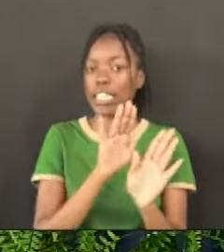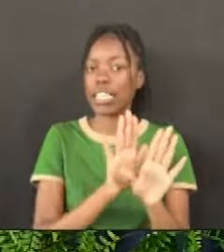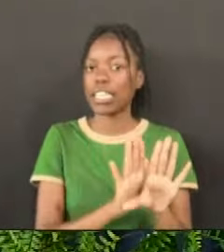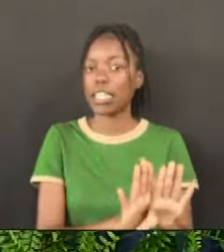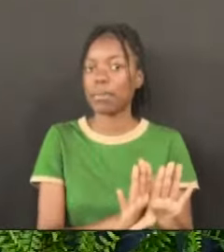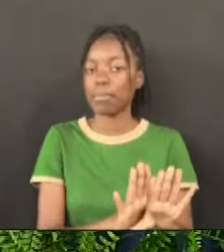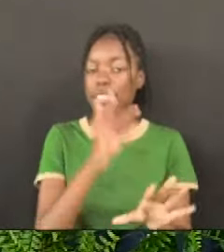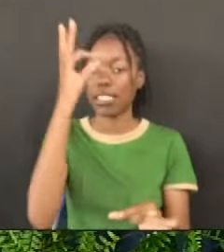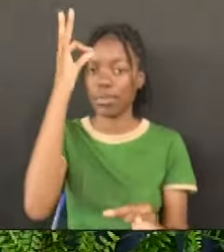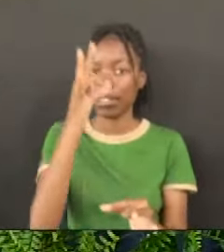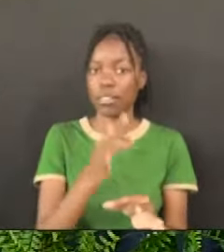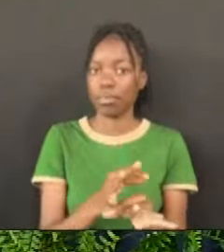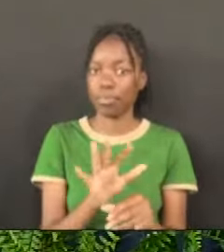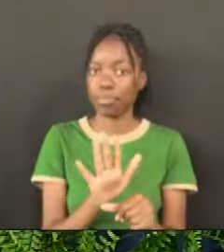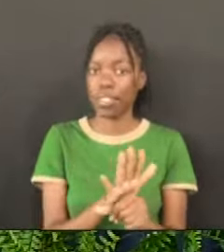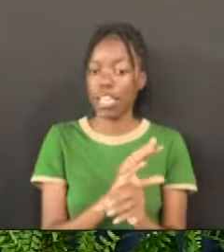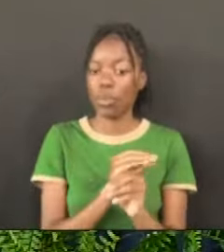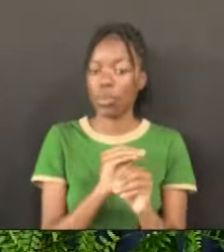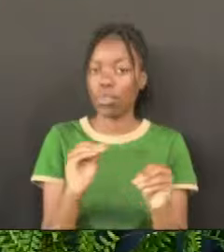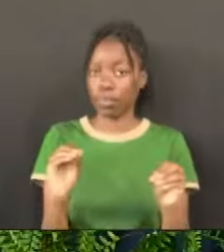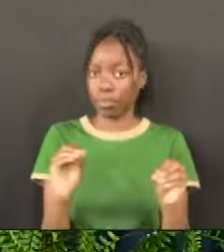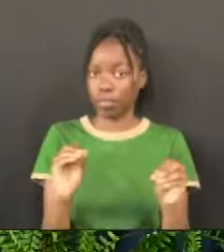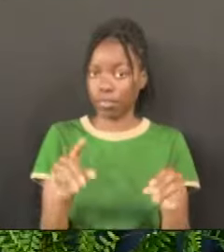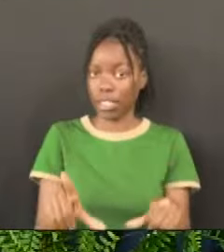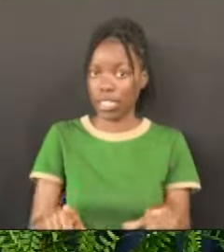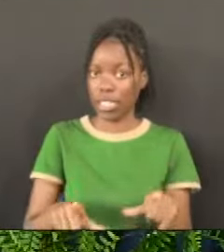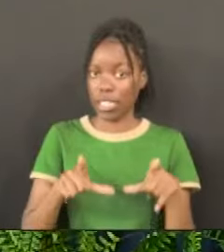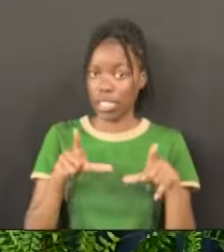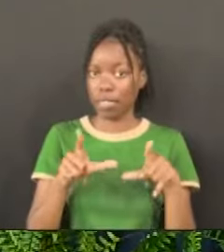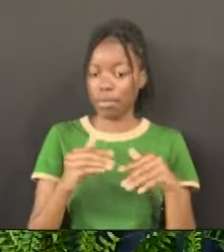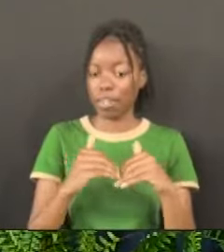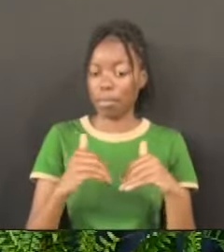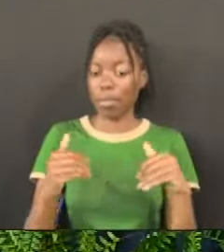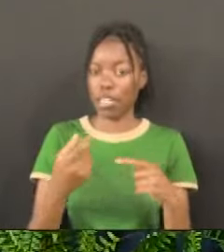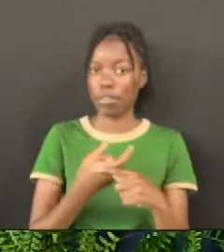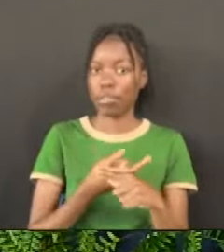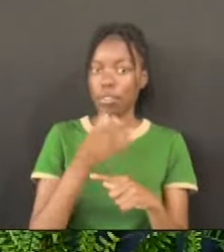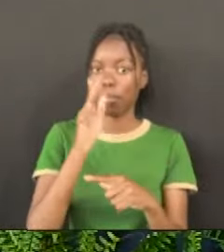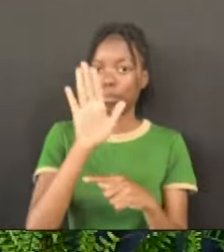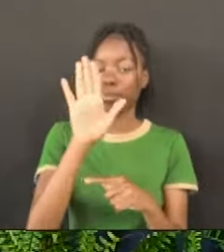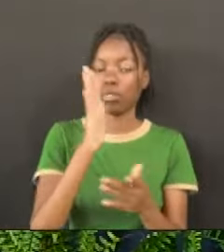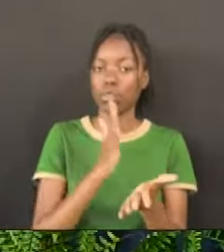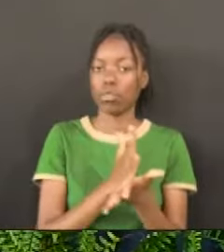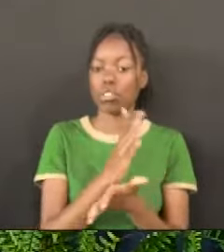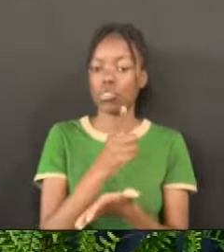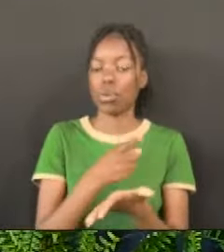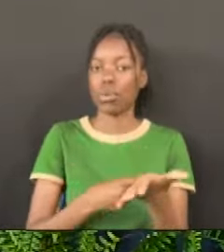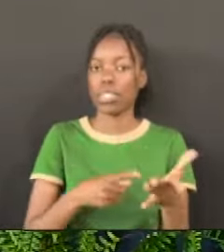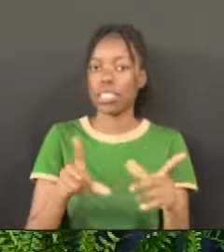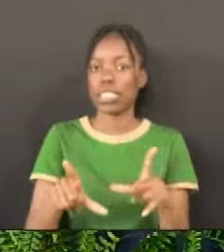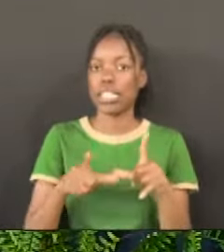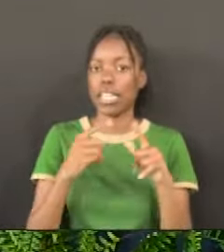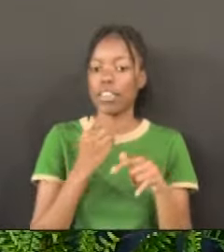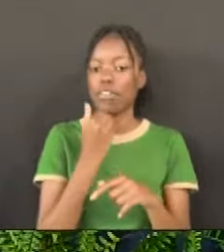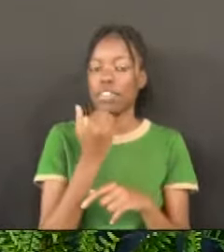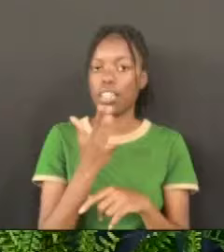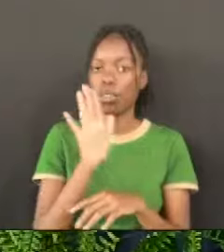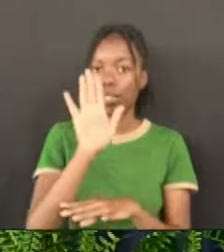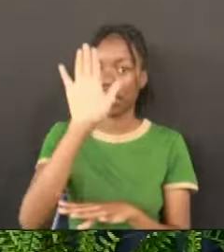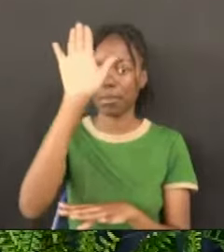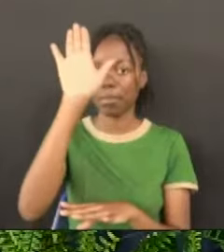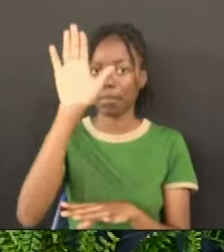could not live apart from him. For sure, what is life without him? I love to feel